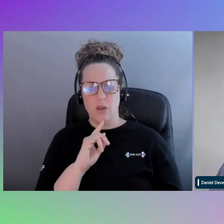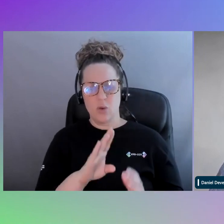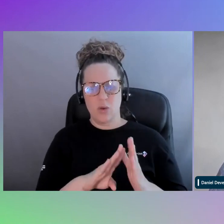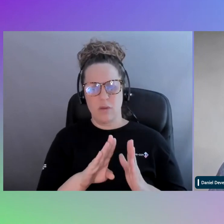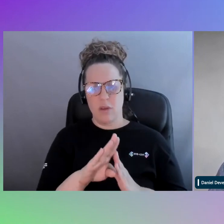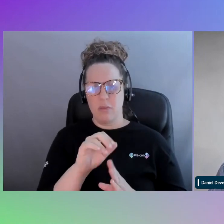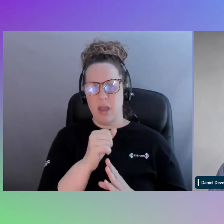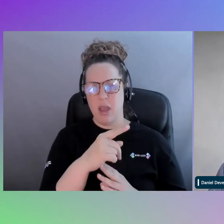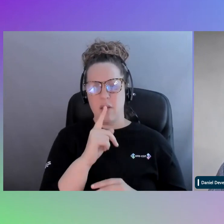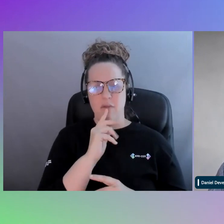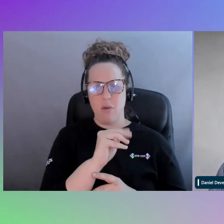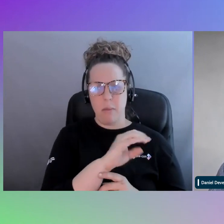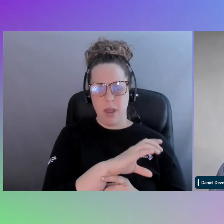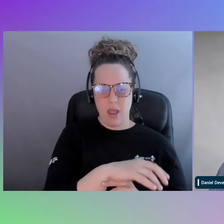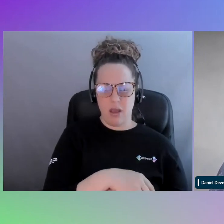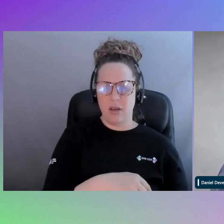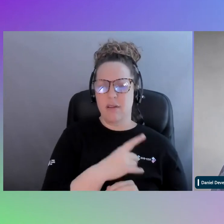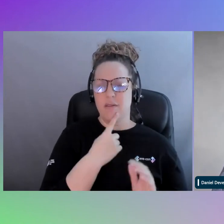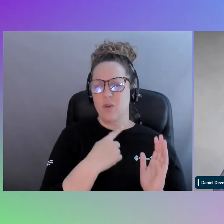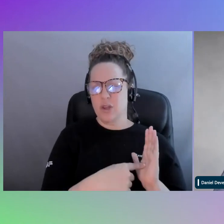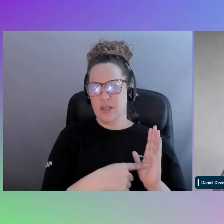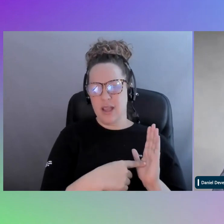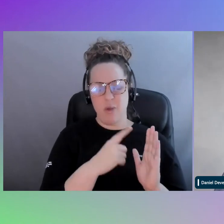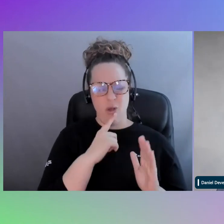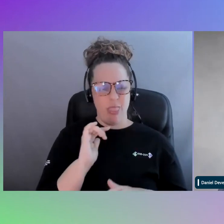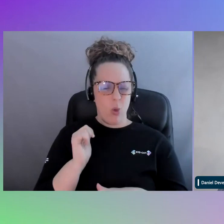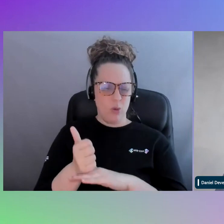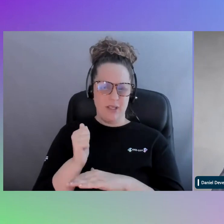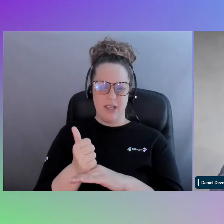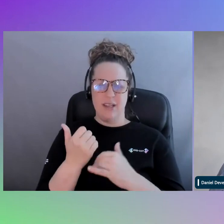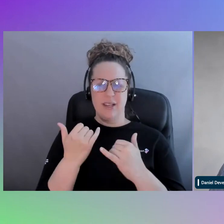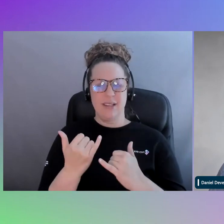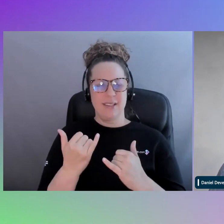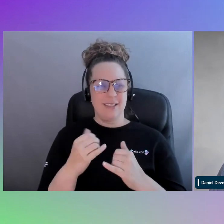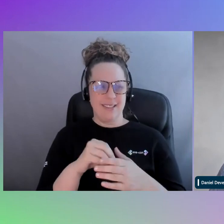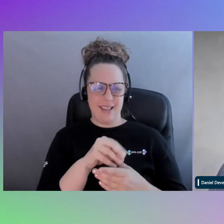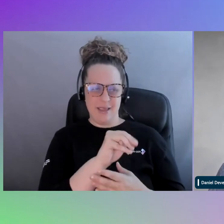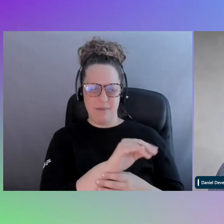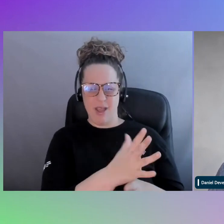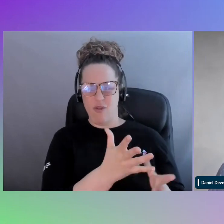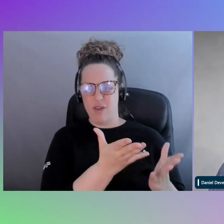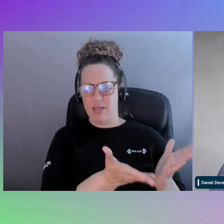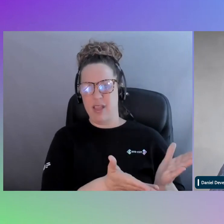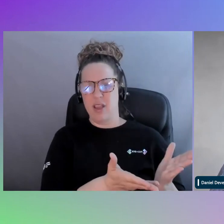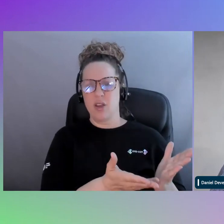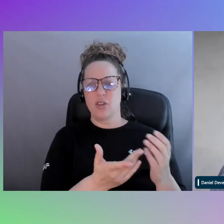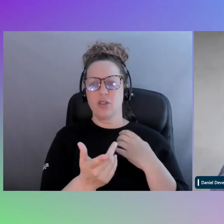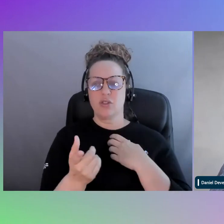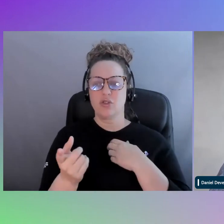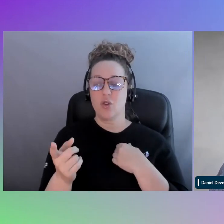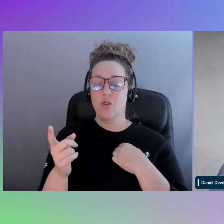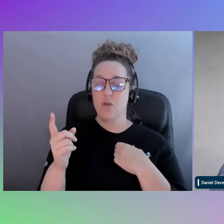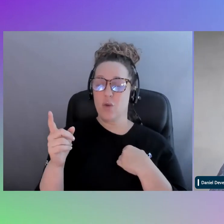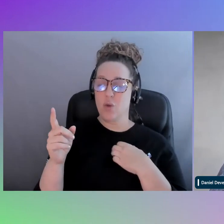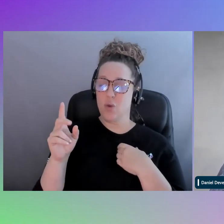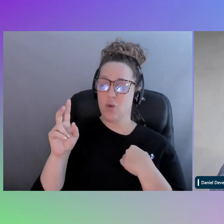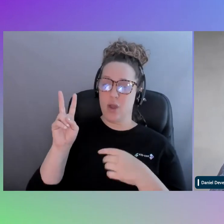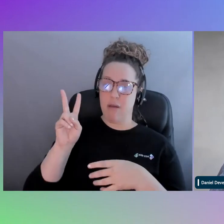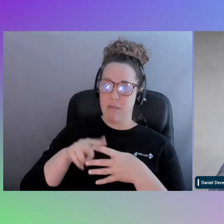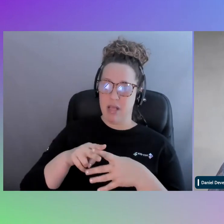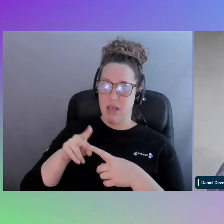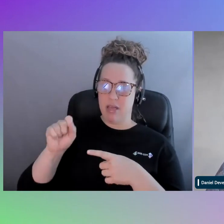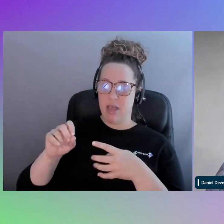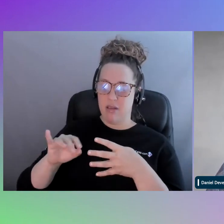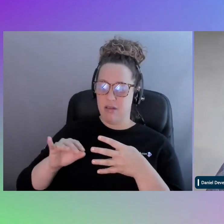Mac, for example, and a lot of these settings exist in the Mac as well. So if you implement an app that works with the